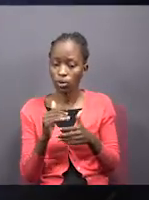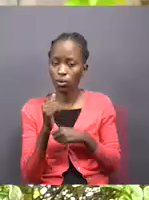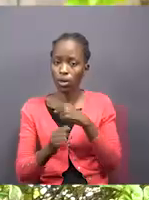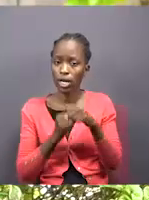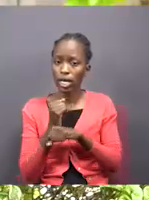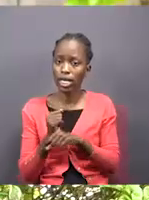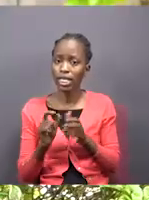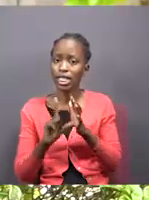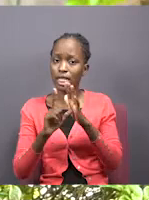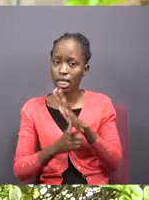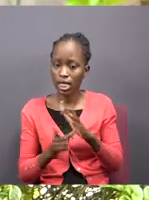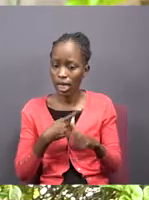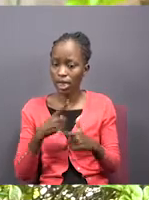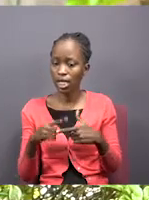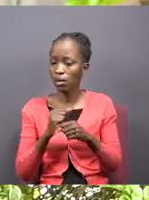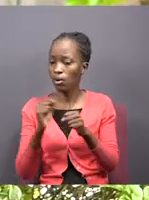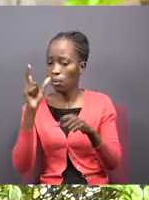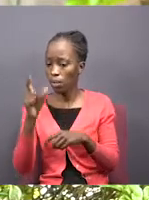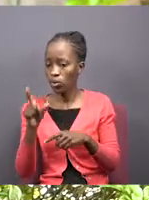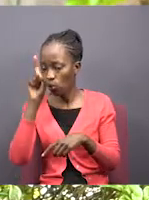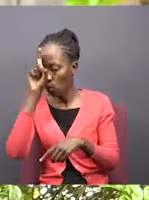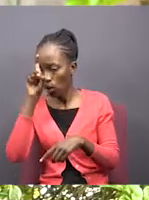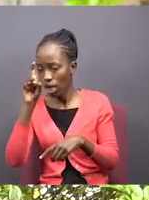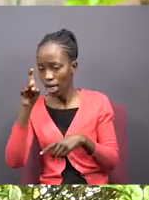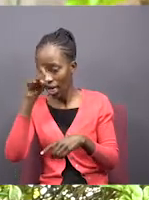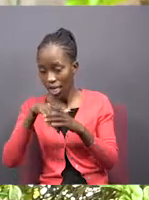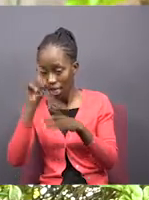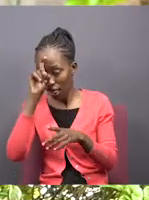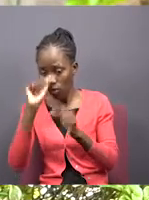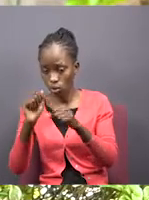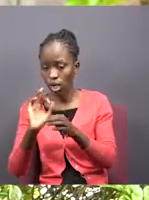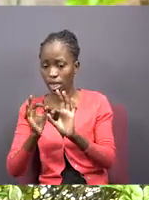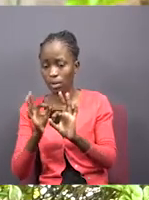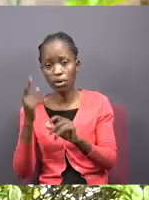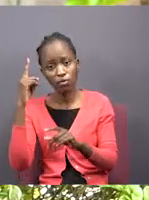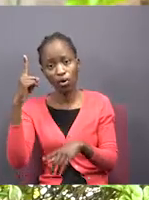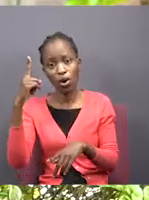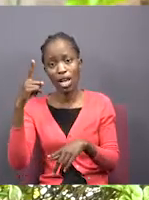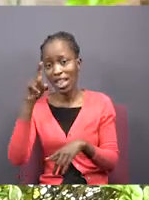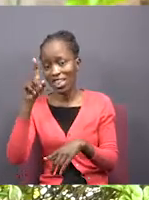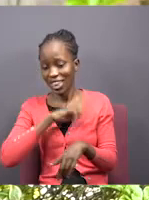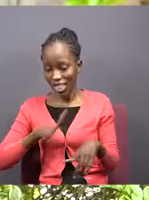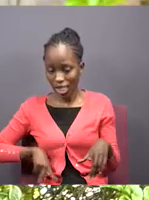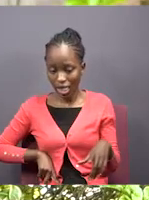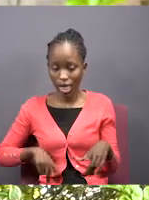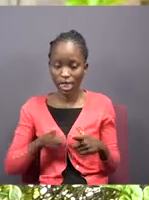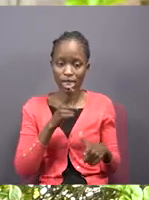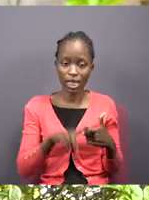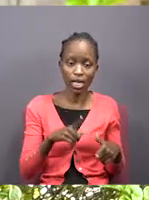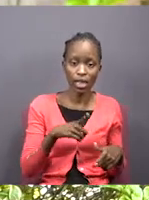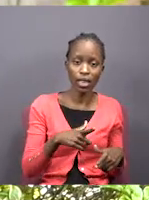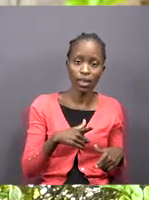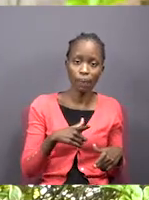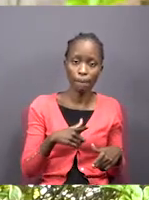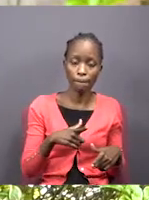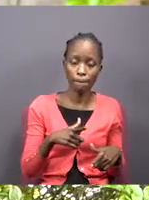dream in which no one in the whole Egypt could interpret. But then the king's servant reminded the king there is a man in the jail called